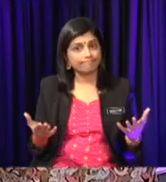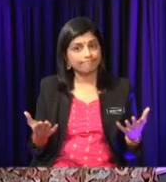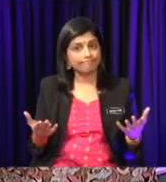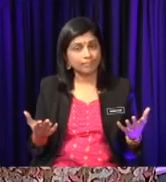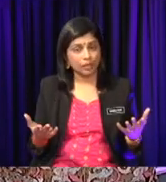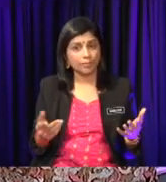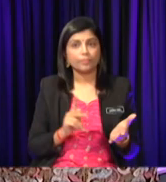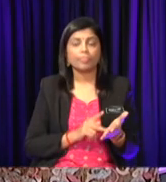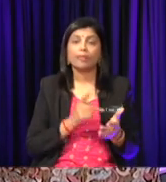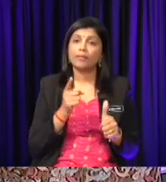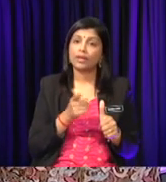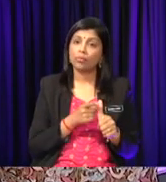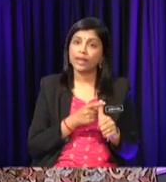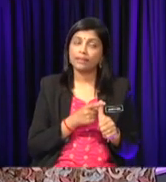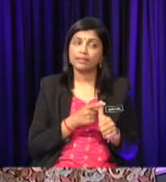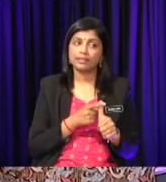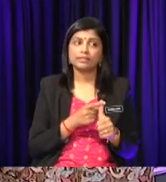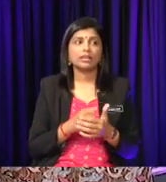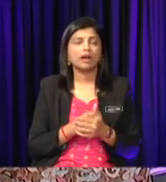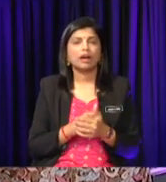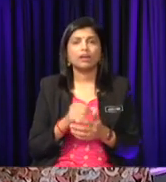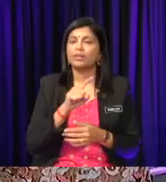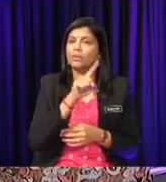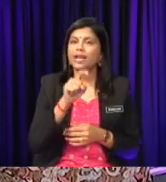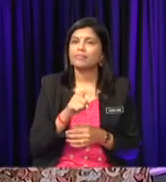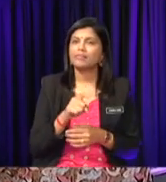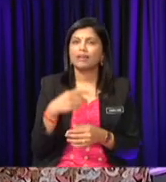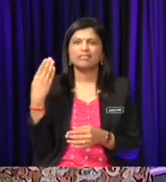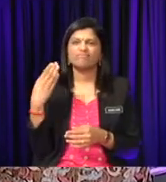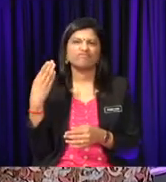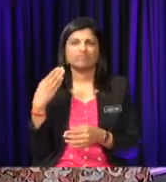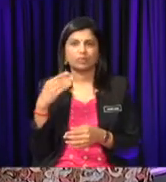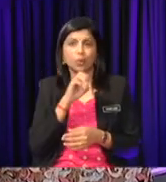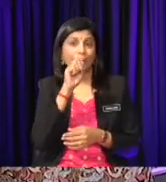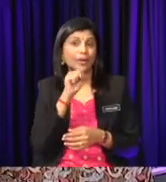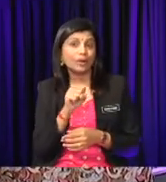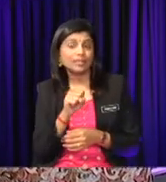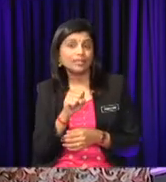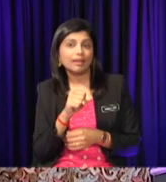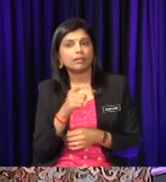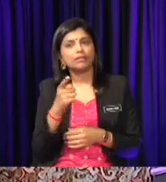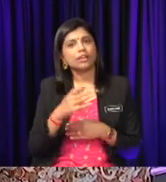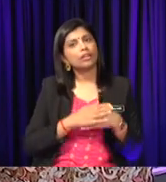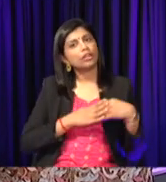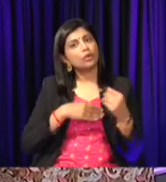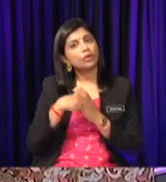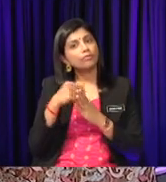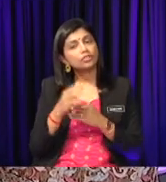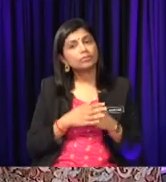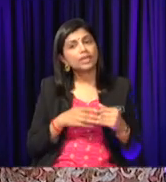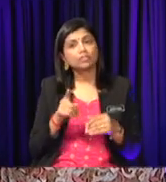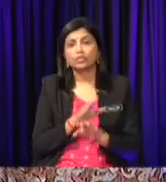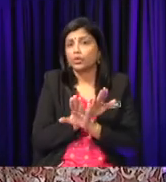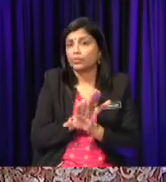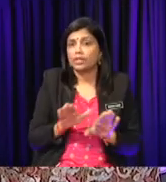just a warm-up part where you'll be asked basic questions, okay, to get you comfortable, because I know a lot of pupils will